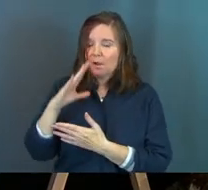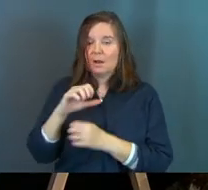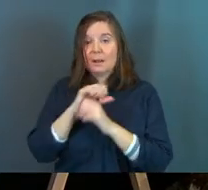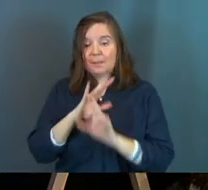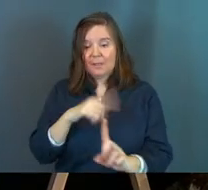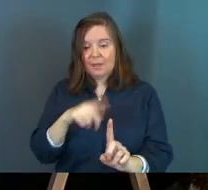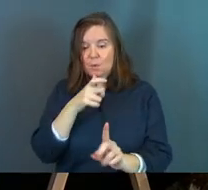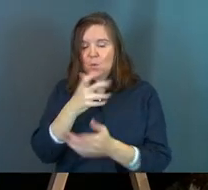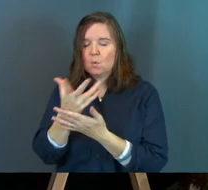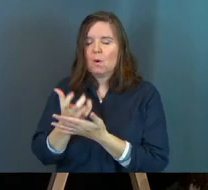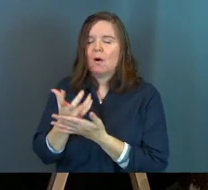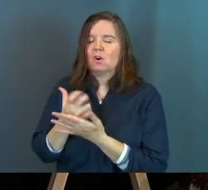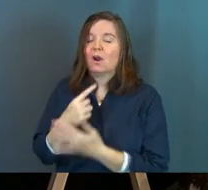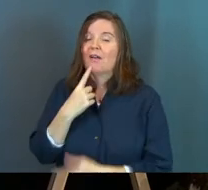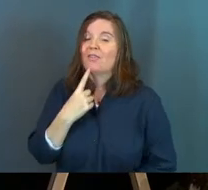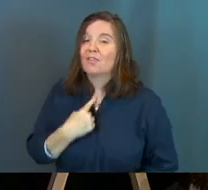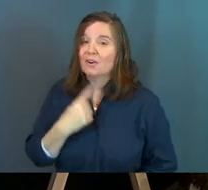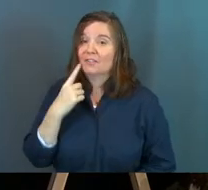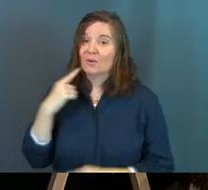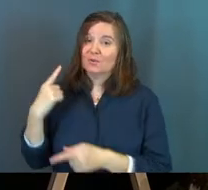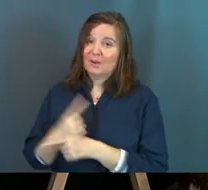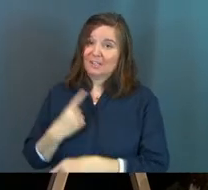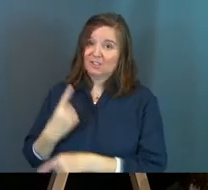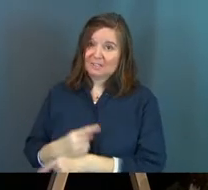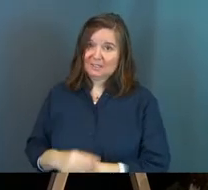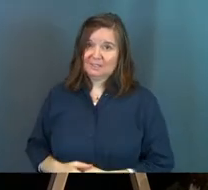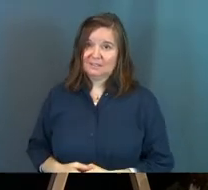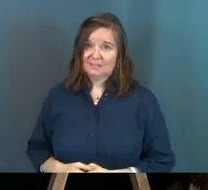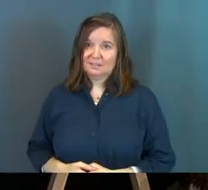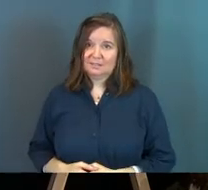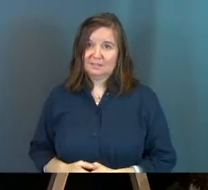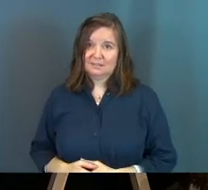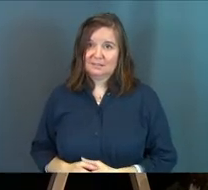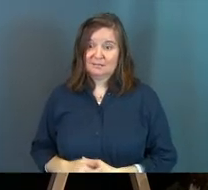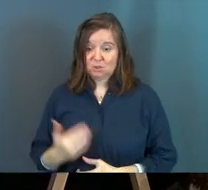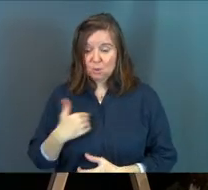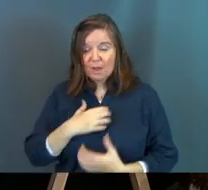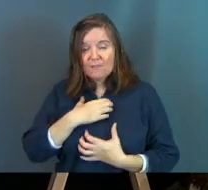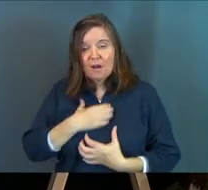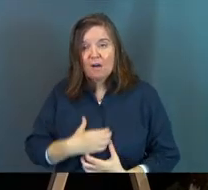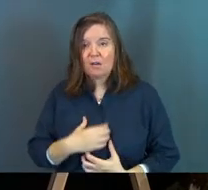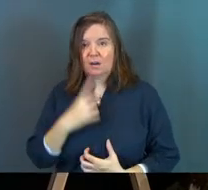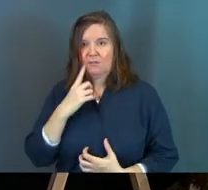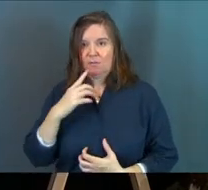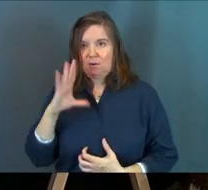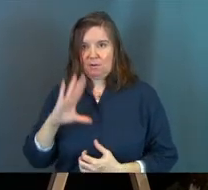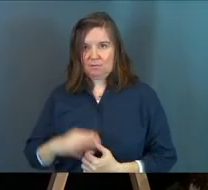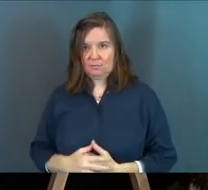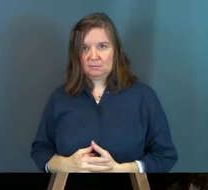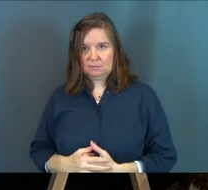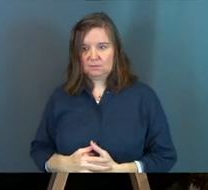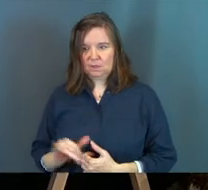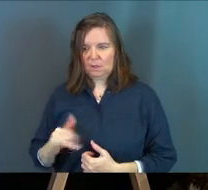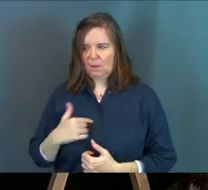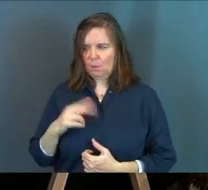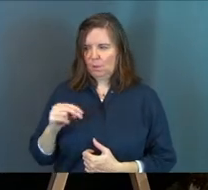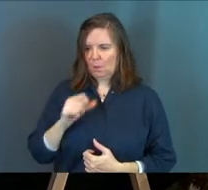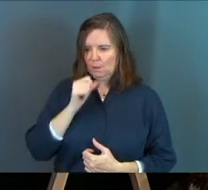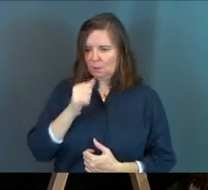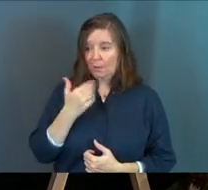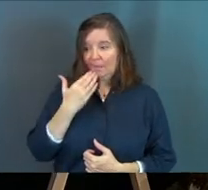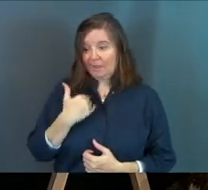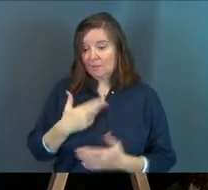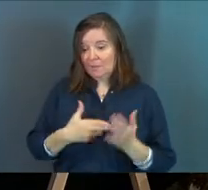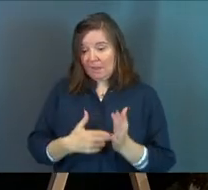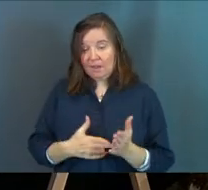Blessed are they that hunger and thirst for righteousness. You have a hunger for God. You're like, well, no, I don't. Thank